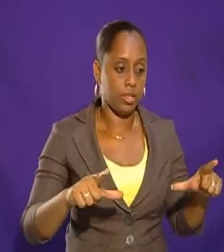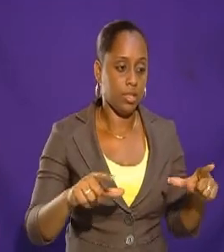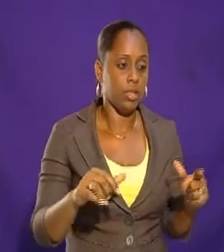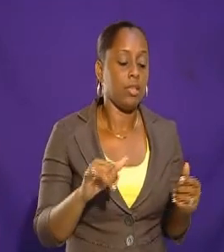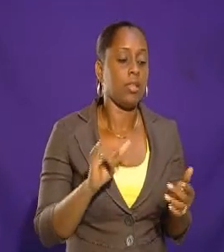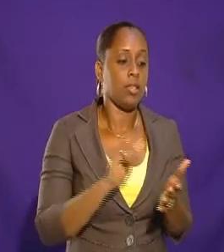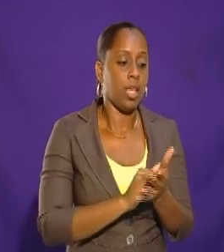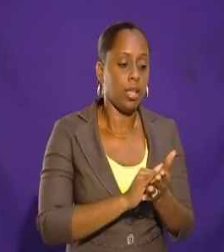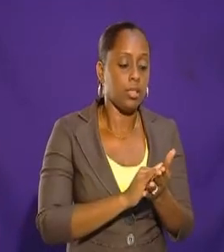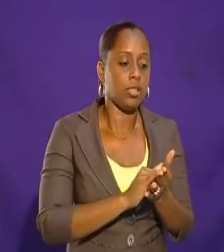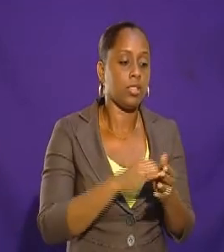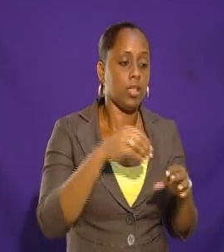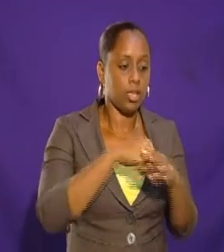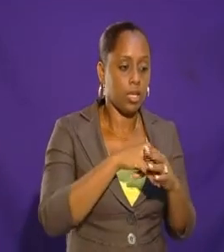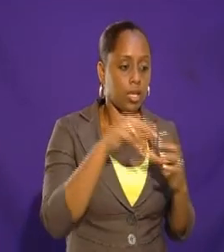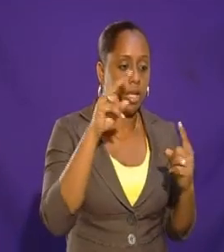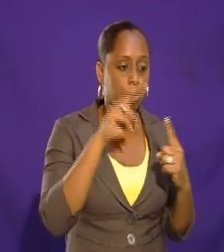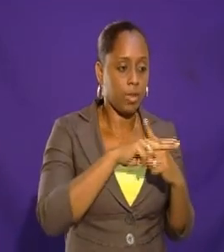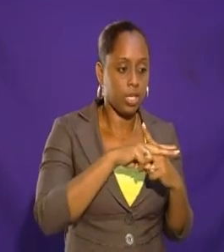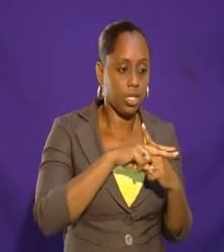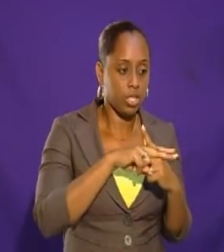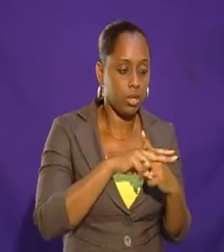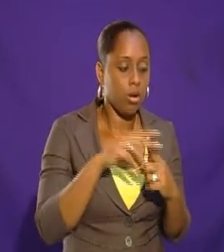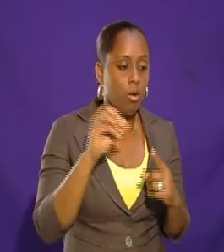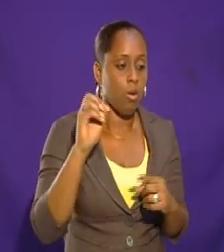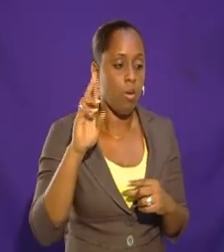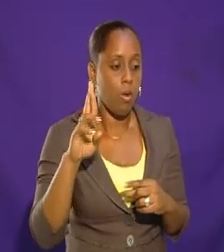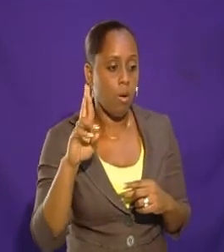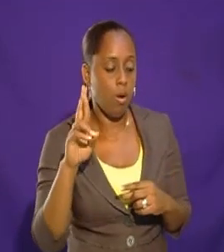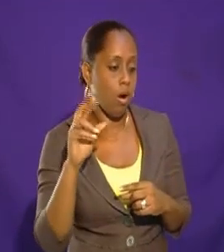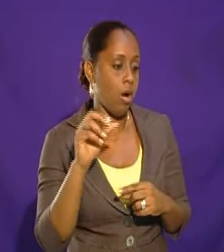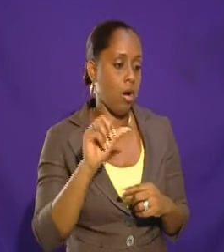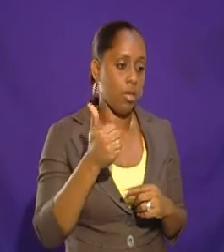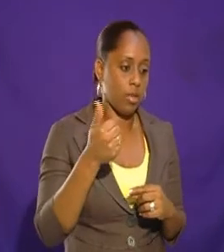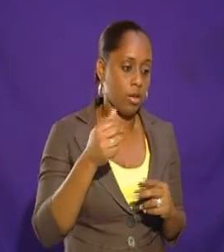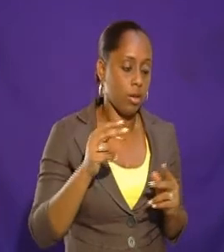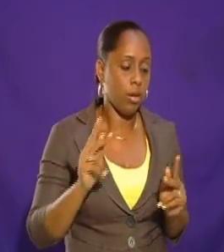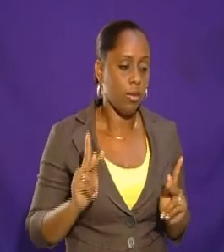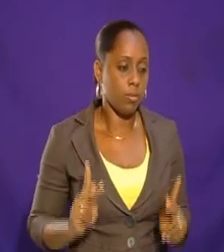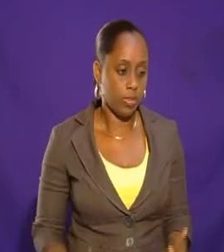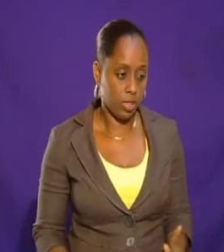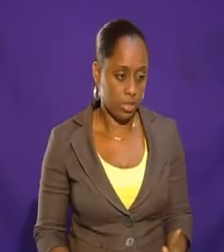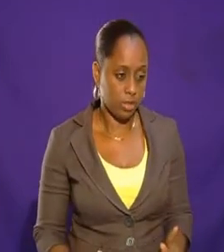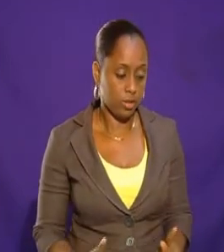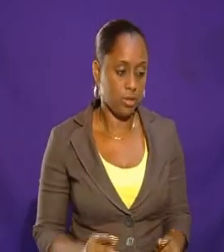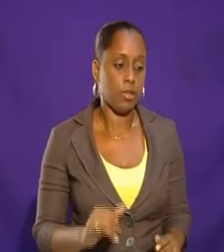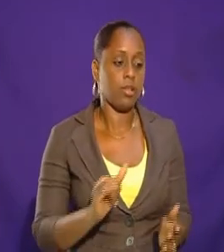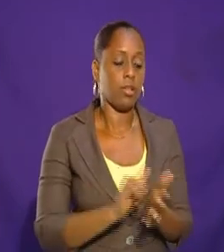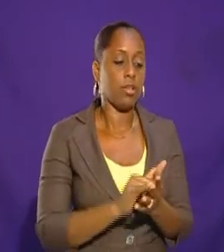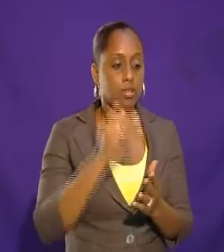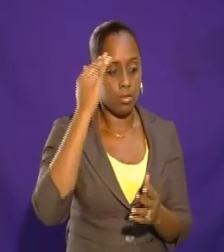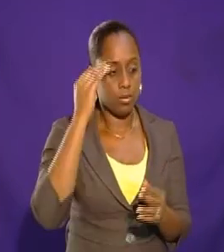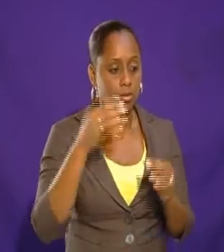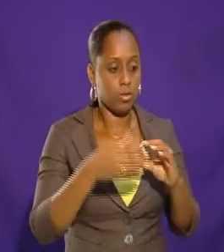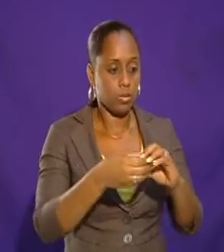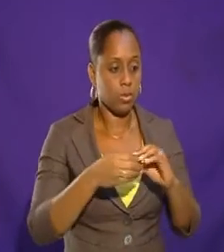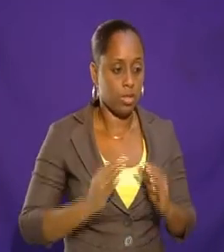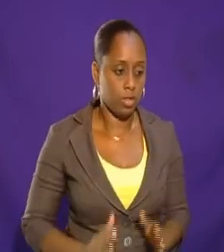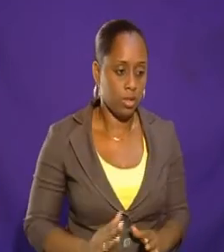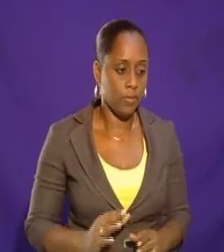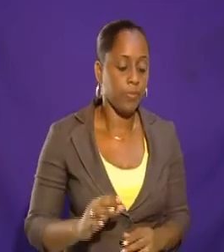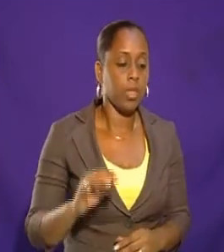an agent of the owner acknowledging that the owner has knowledge of and does not object to the making of